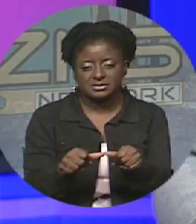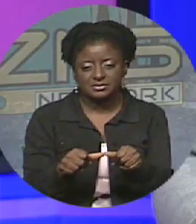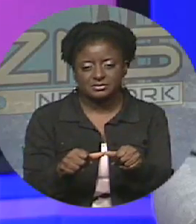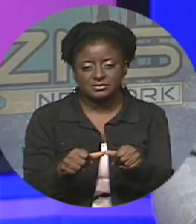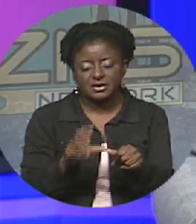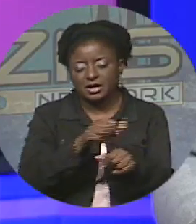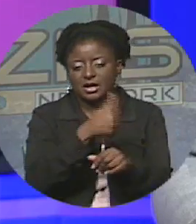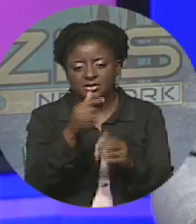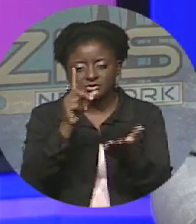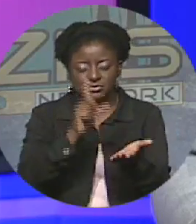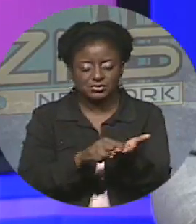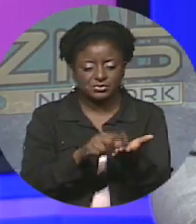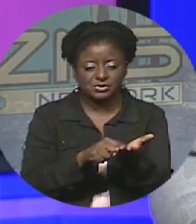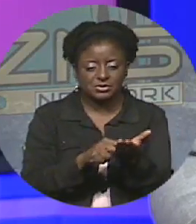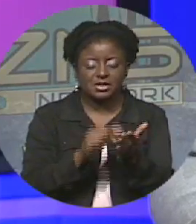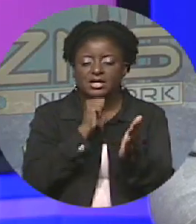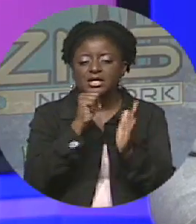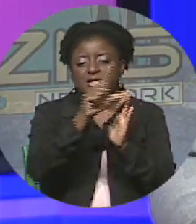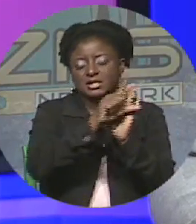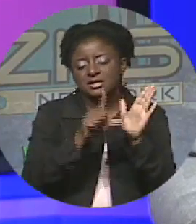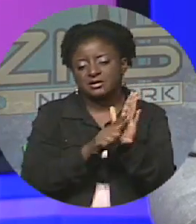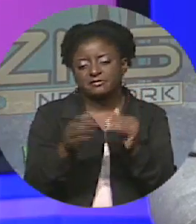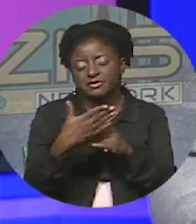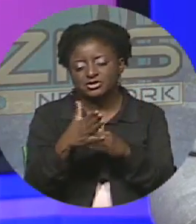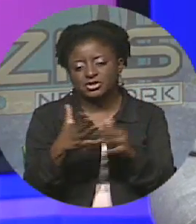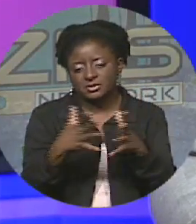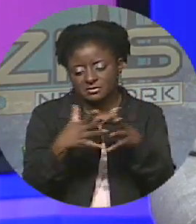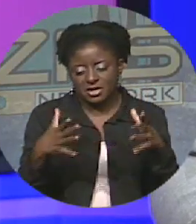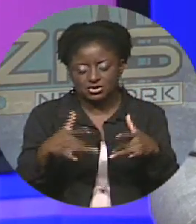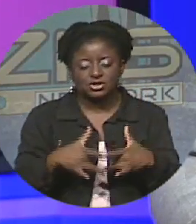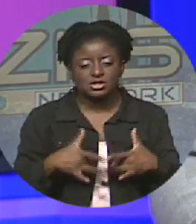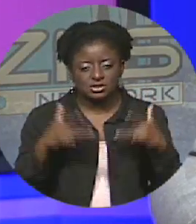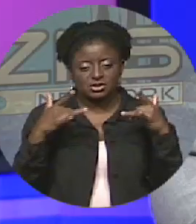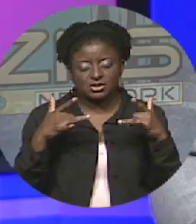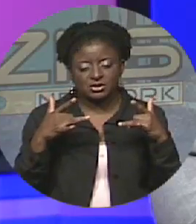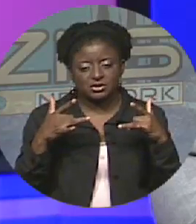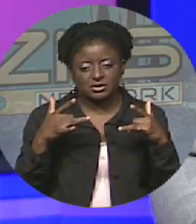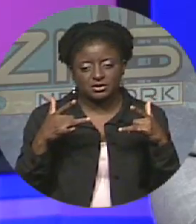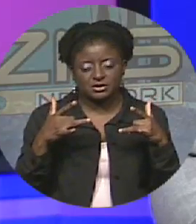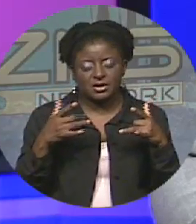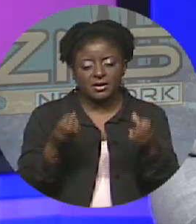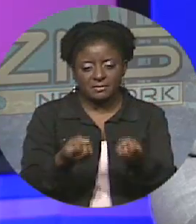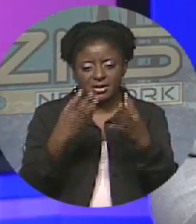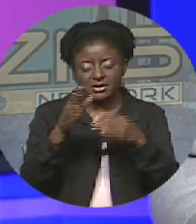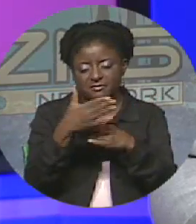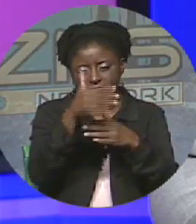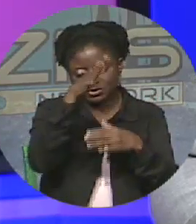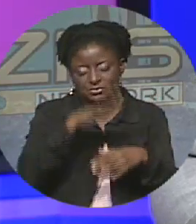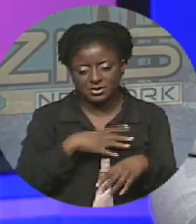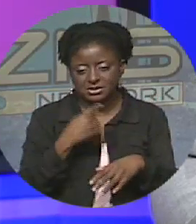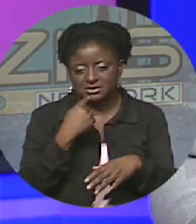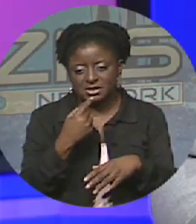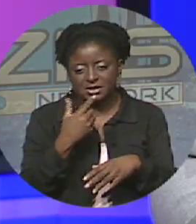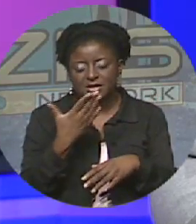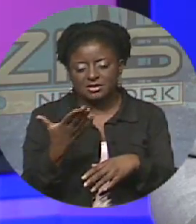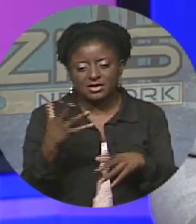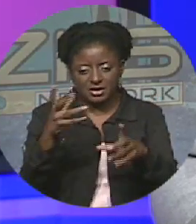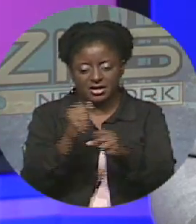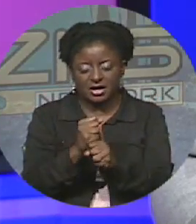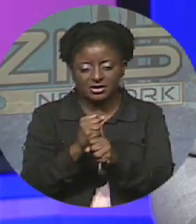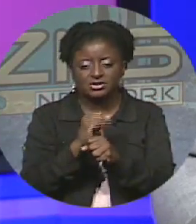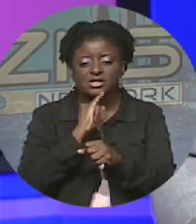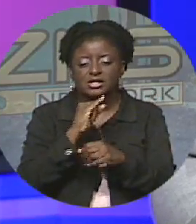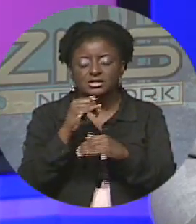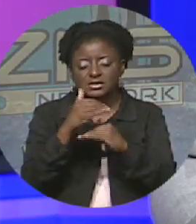Poaching has been a major concern for decades, and many fishermen have complained that their catch is well below their investment